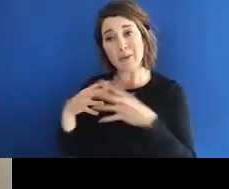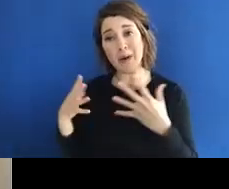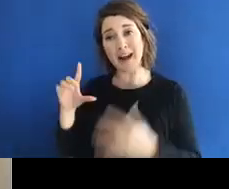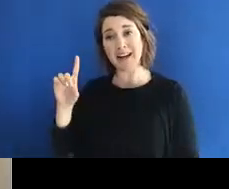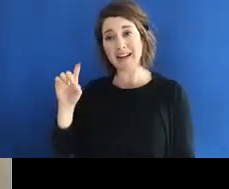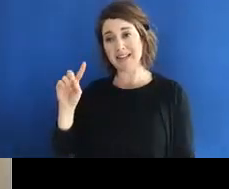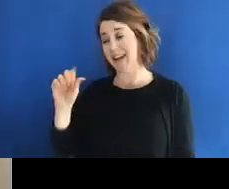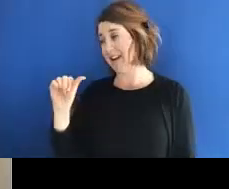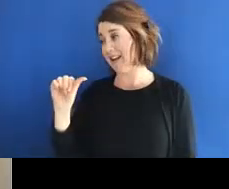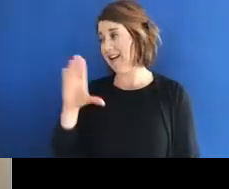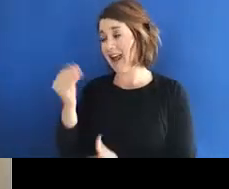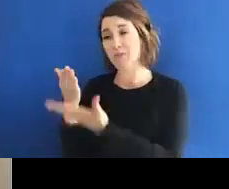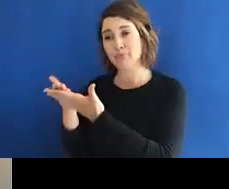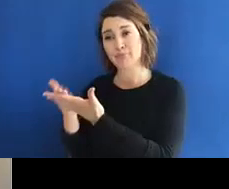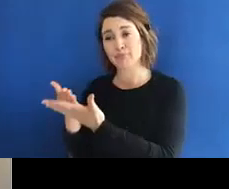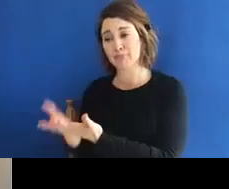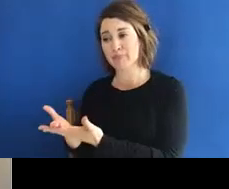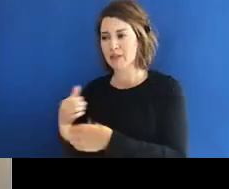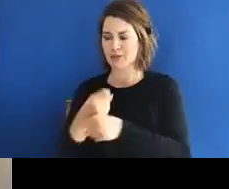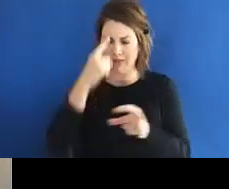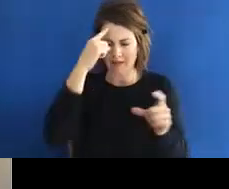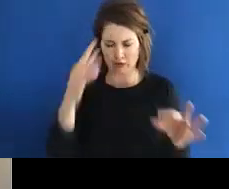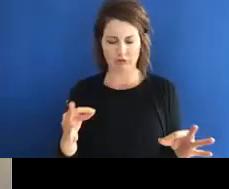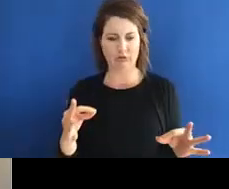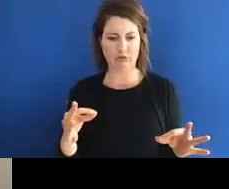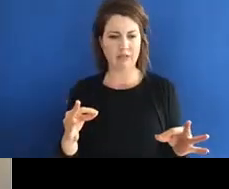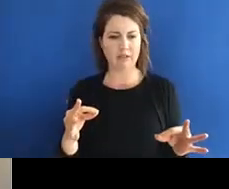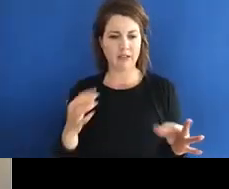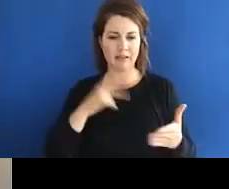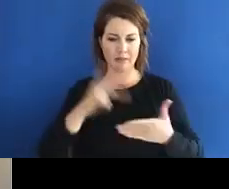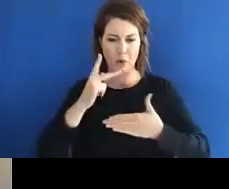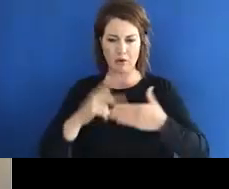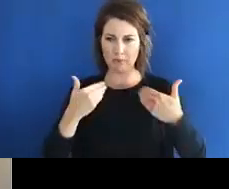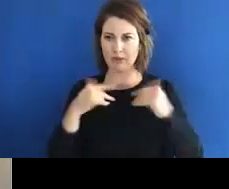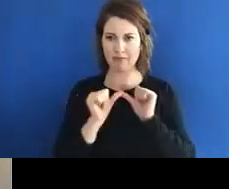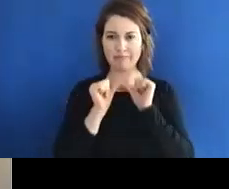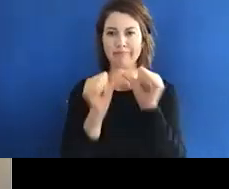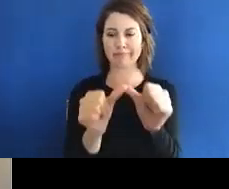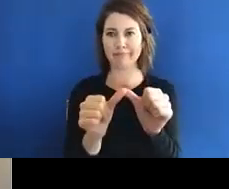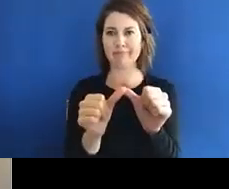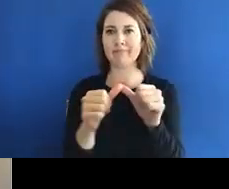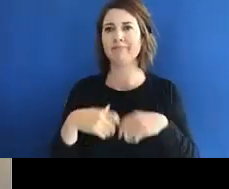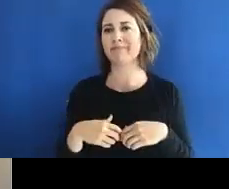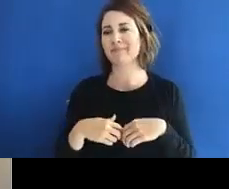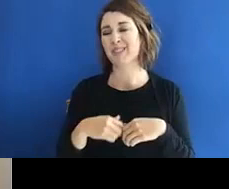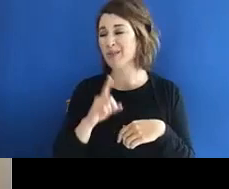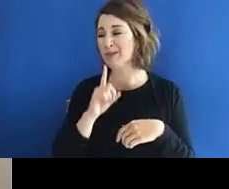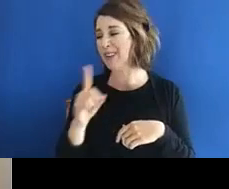make informed decisions about the programs we administer at RSA. And for that, we are also